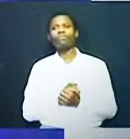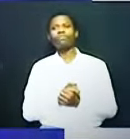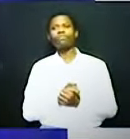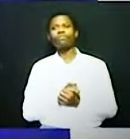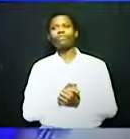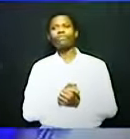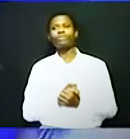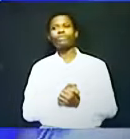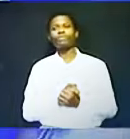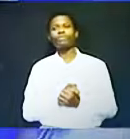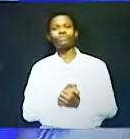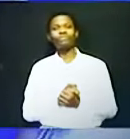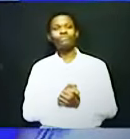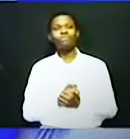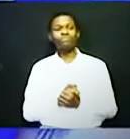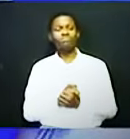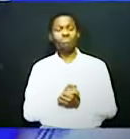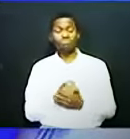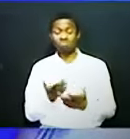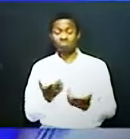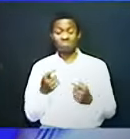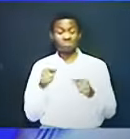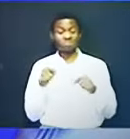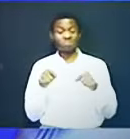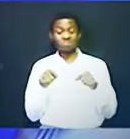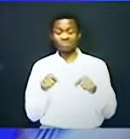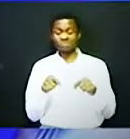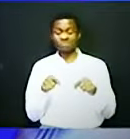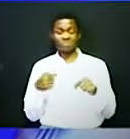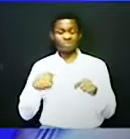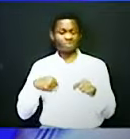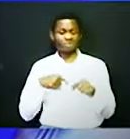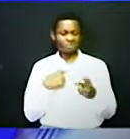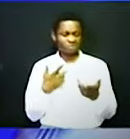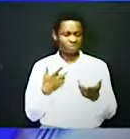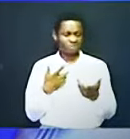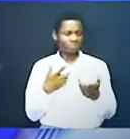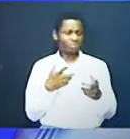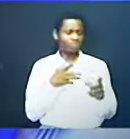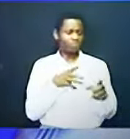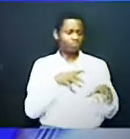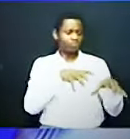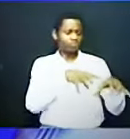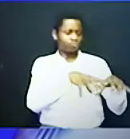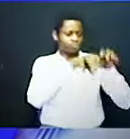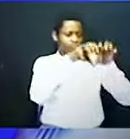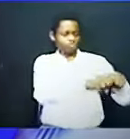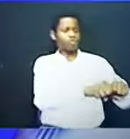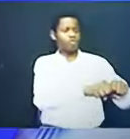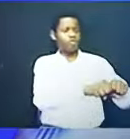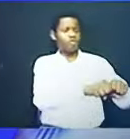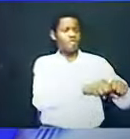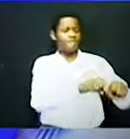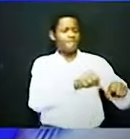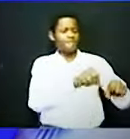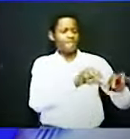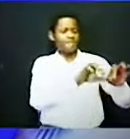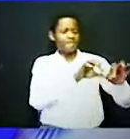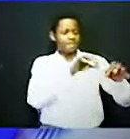brothers, we apprehend the physical world by exercising the faculties given to us for